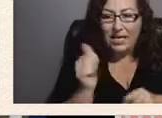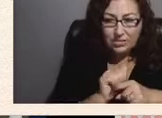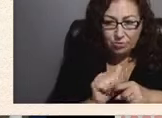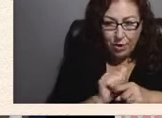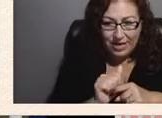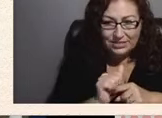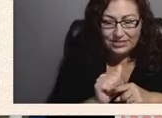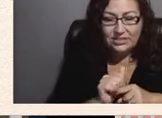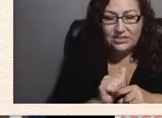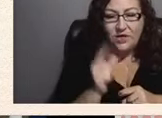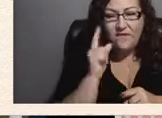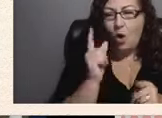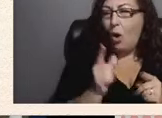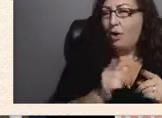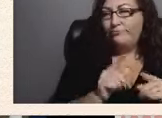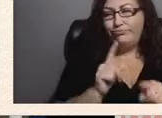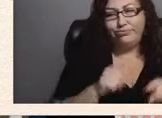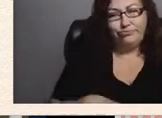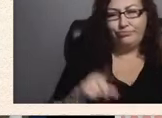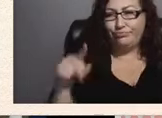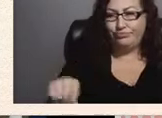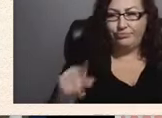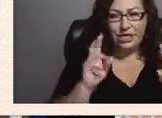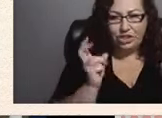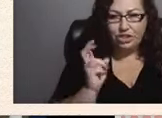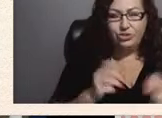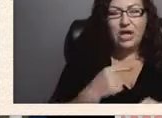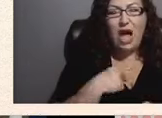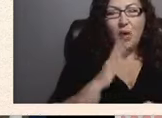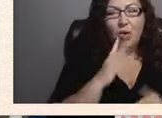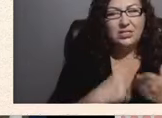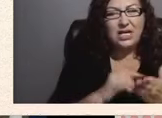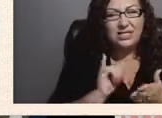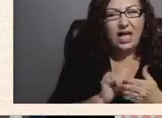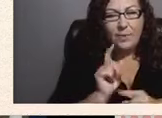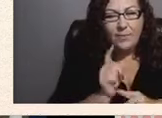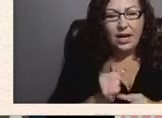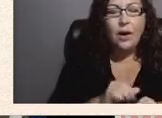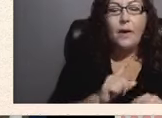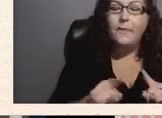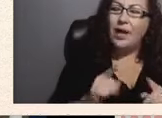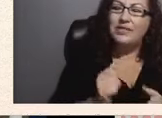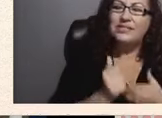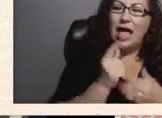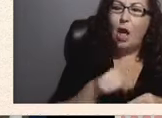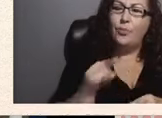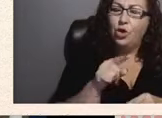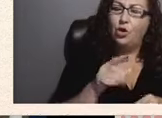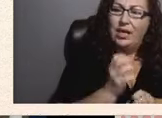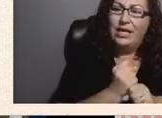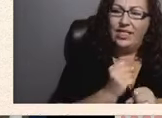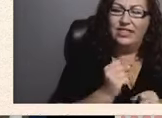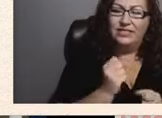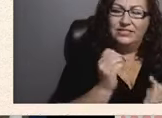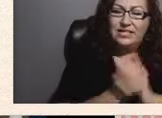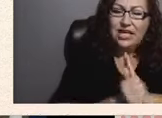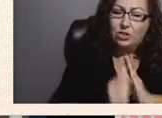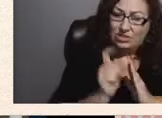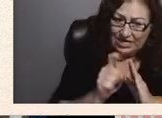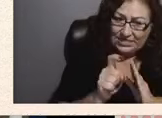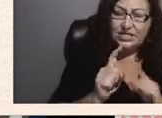over a wide range of issues. And I'm going to go over some of those in a minute with you. But it's to help you guys acquire the skills necessary to